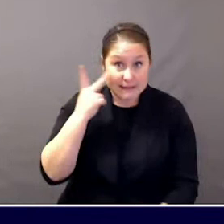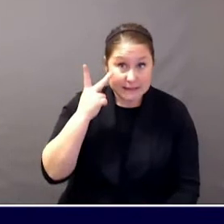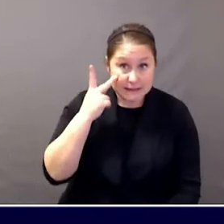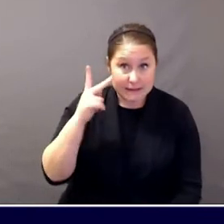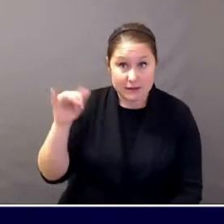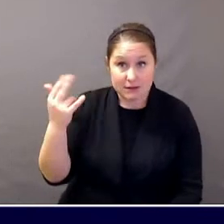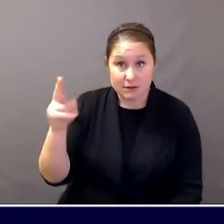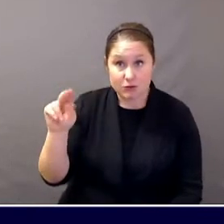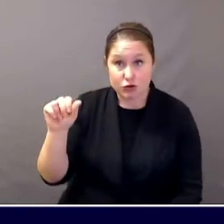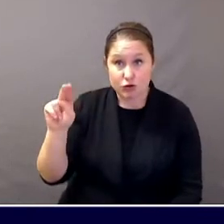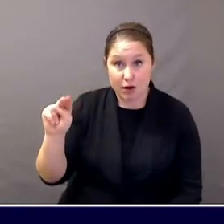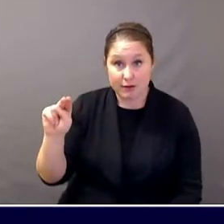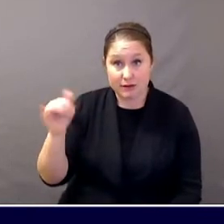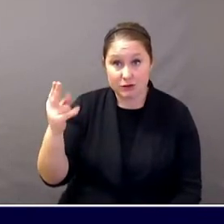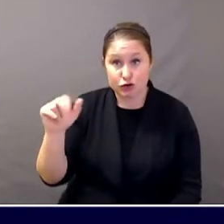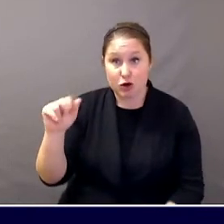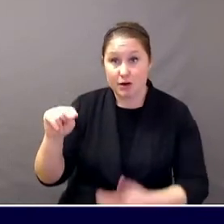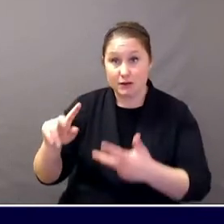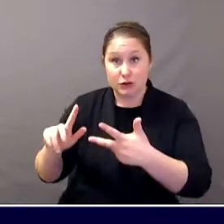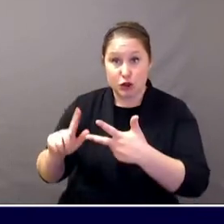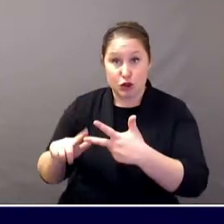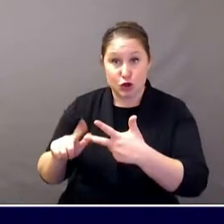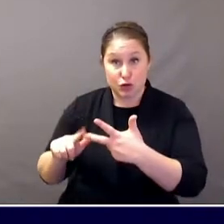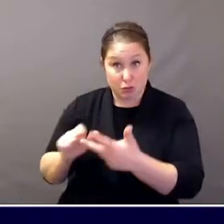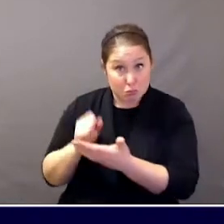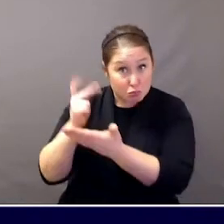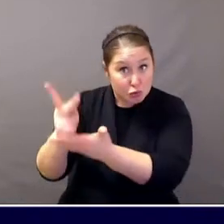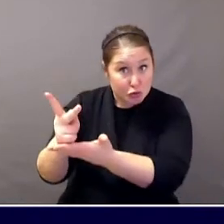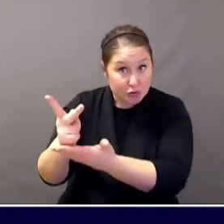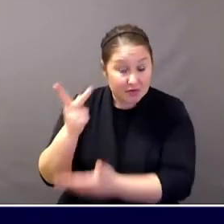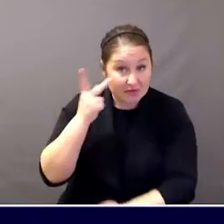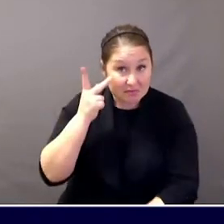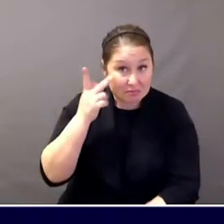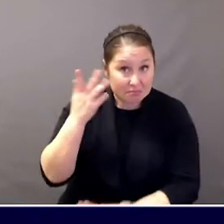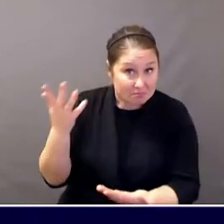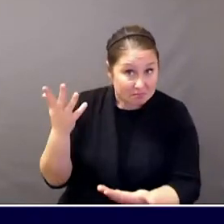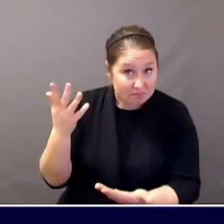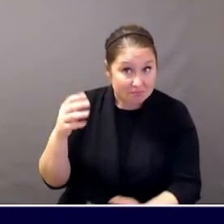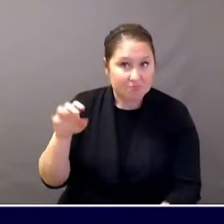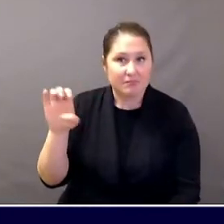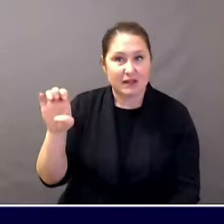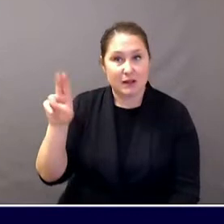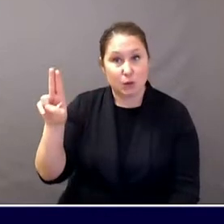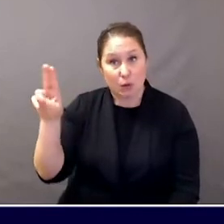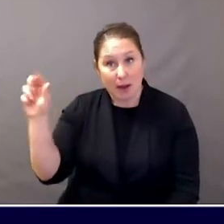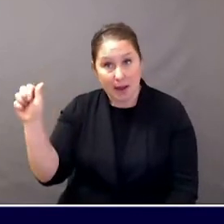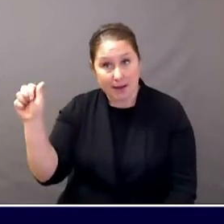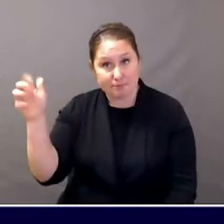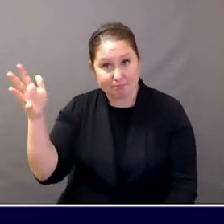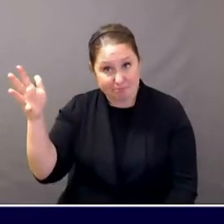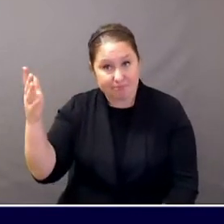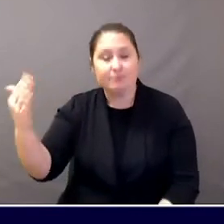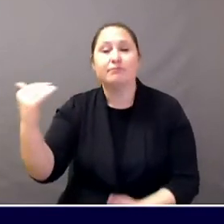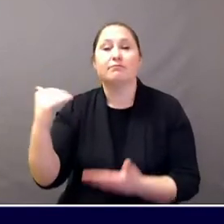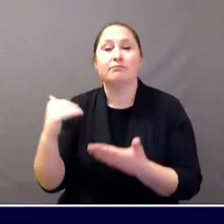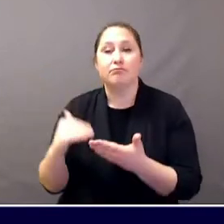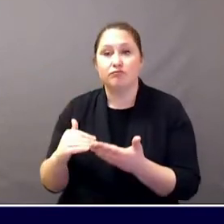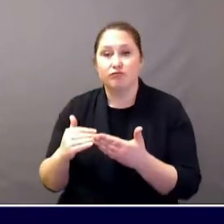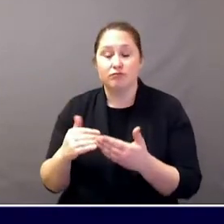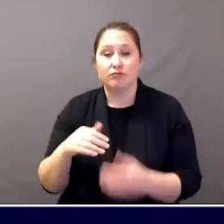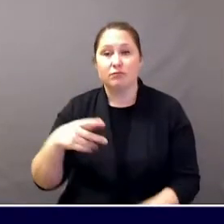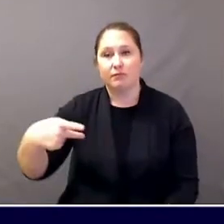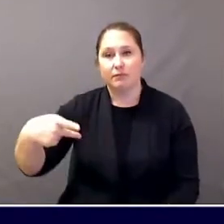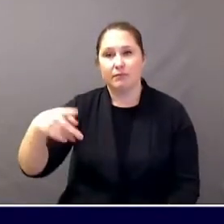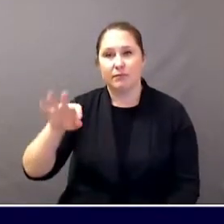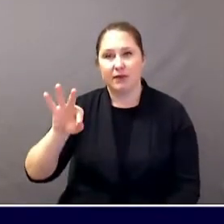vaccination is approved, given an EUA, whether or not there's an increase in production by Pfizer and